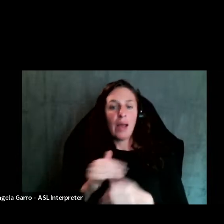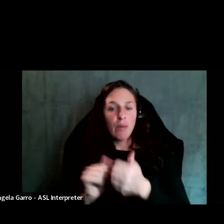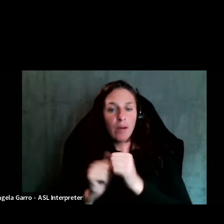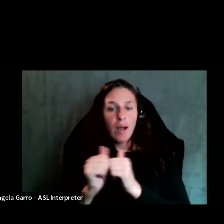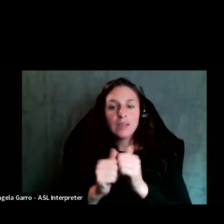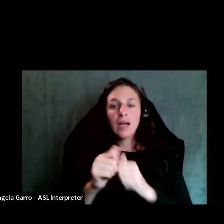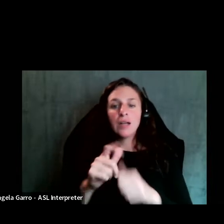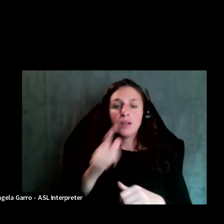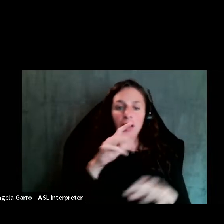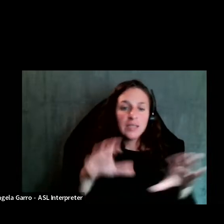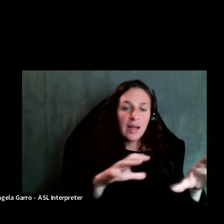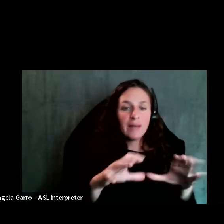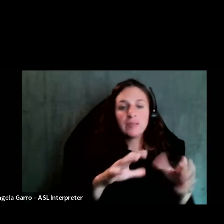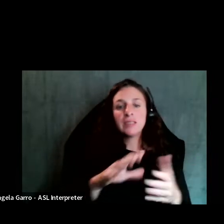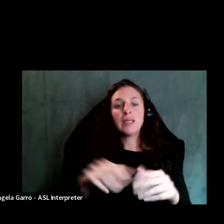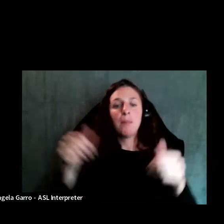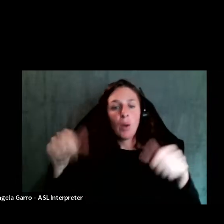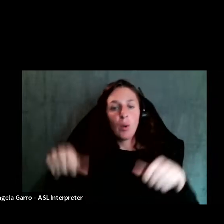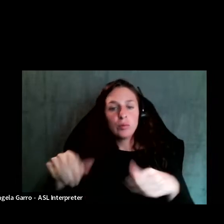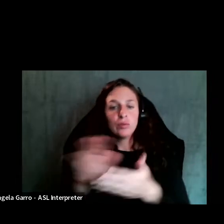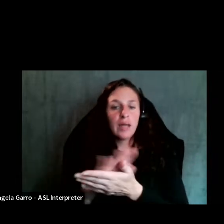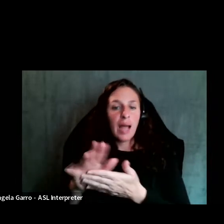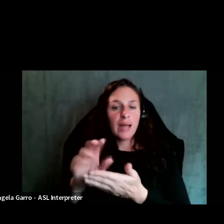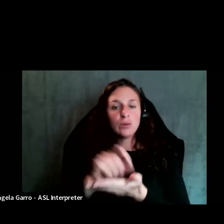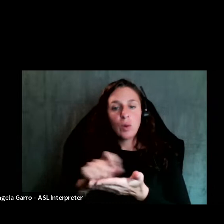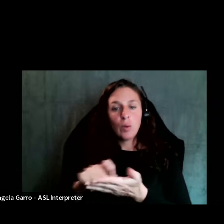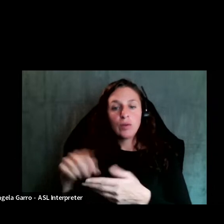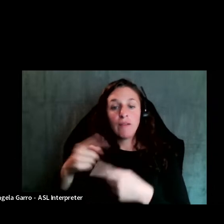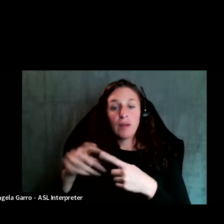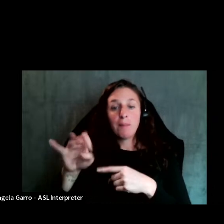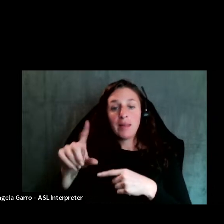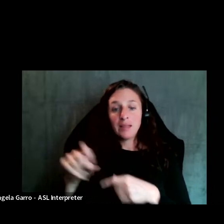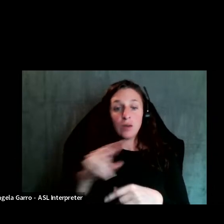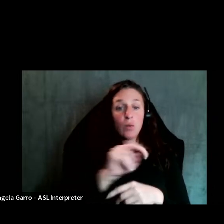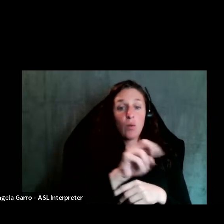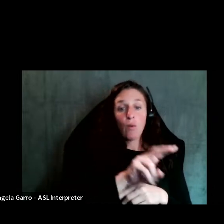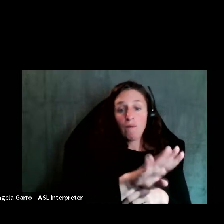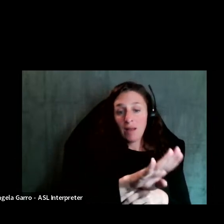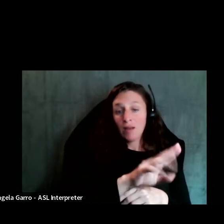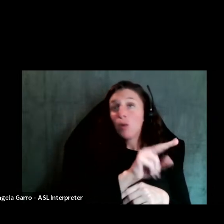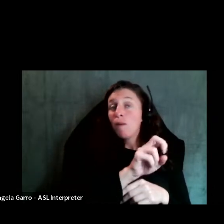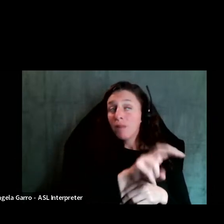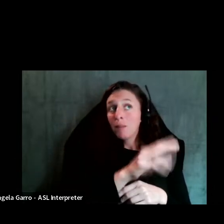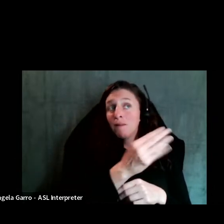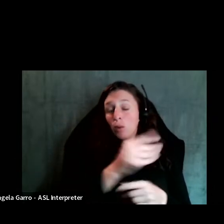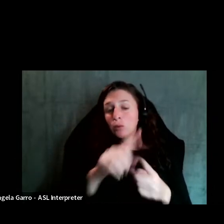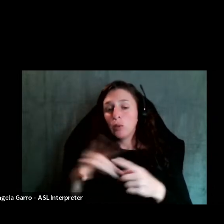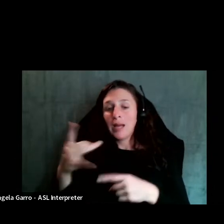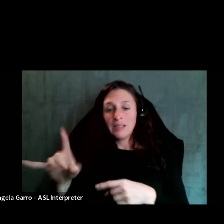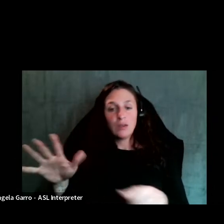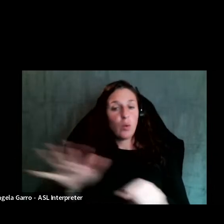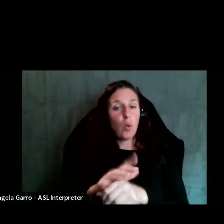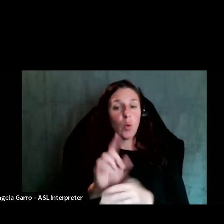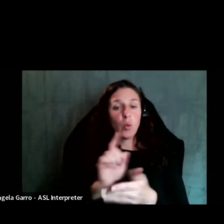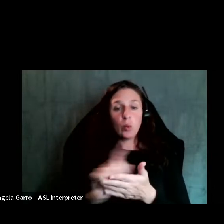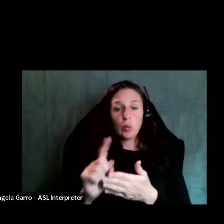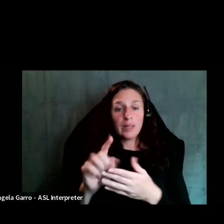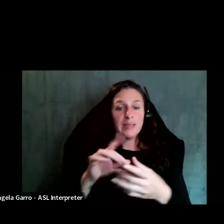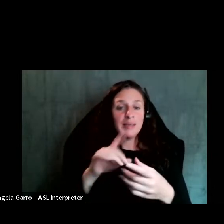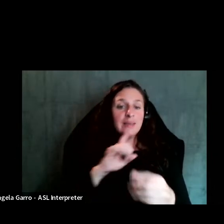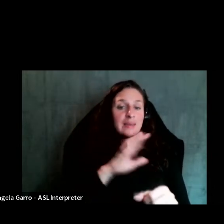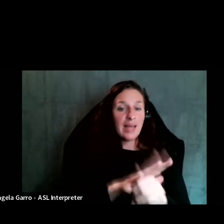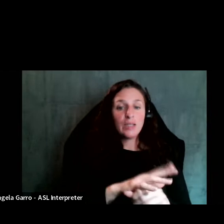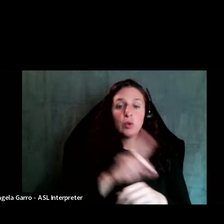kindness notes. For Mills, this week from November 14th to 18th is an entire week dedicated to unity and equality in